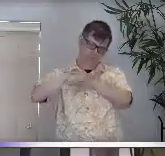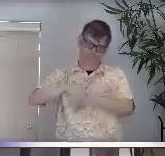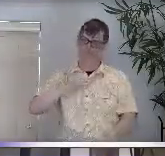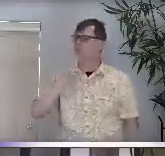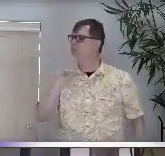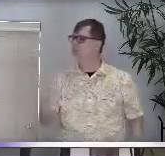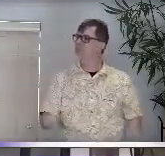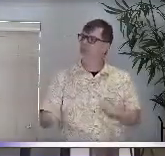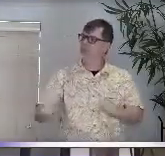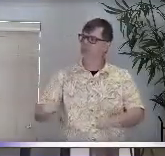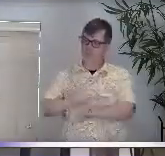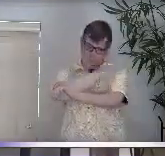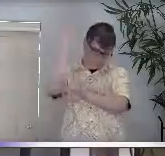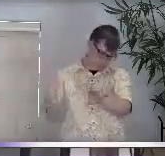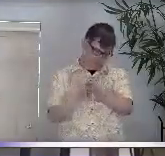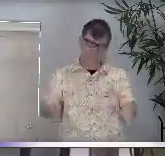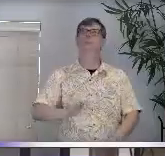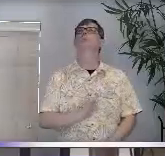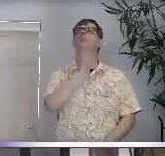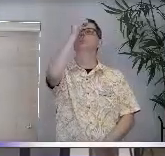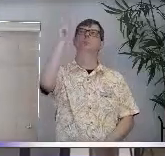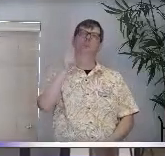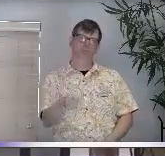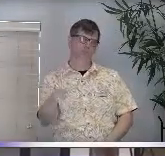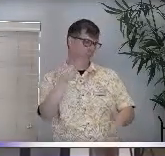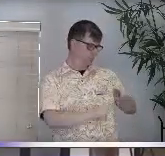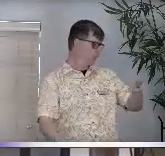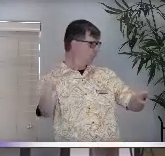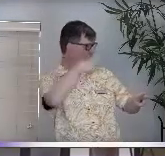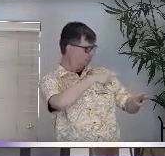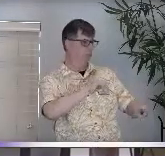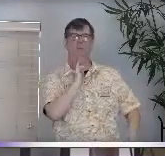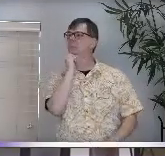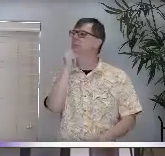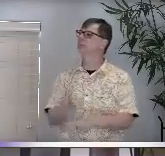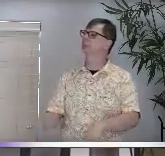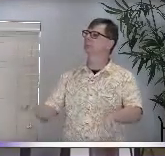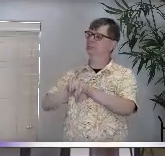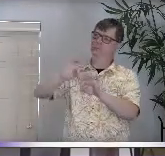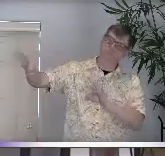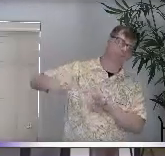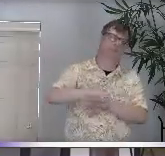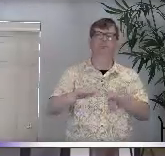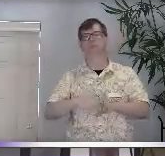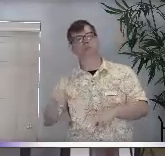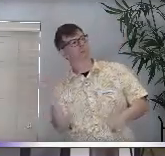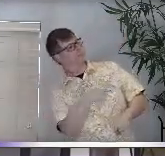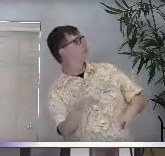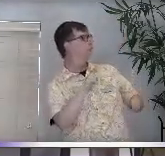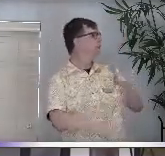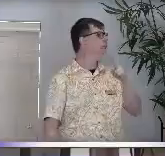And even in your imperfections, God is right there. Just because Tracy doesn't get everything done